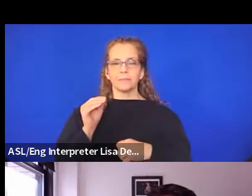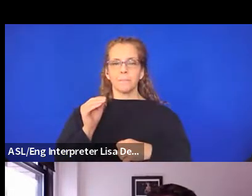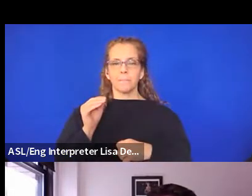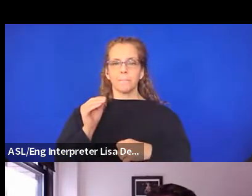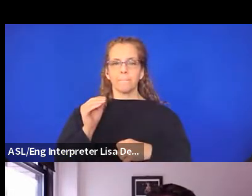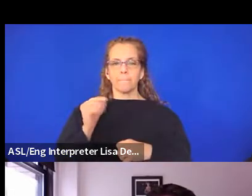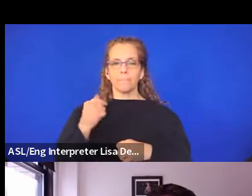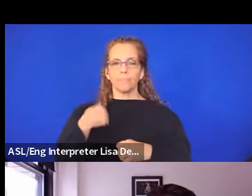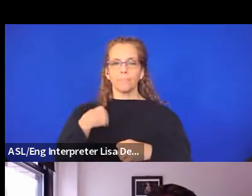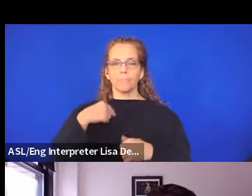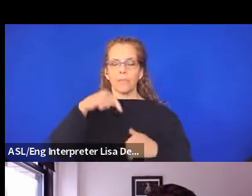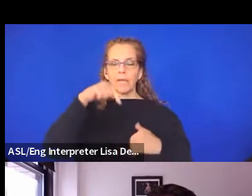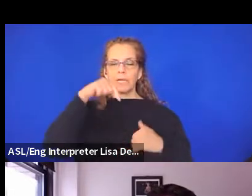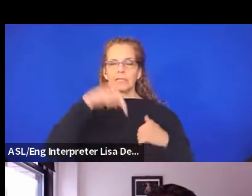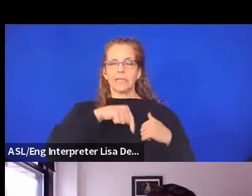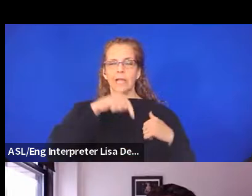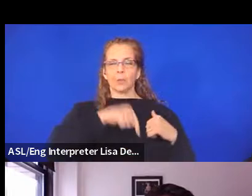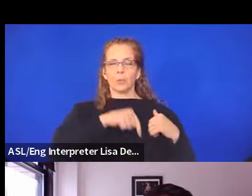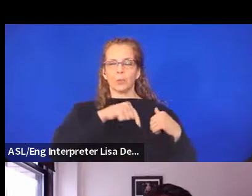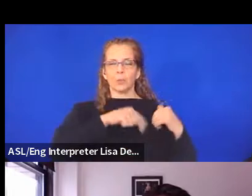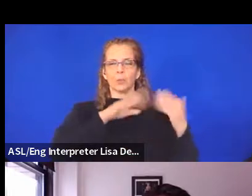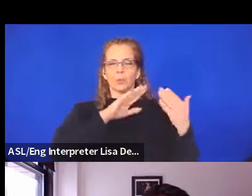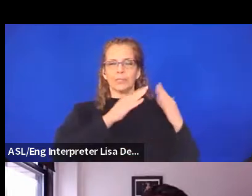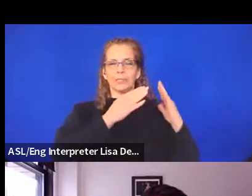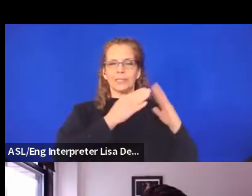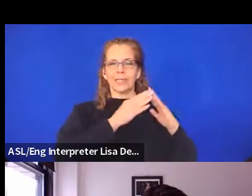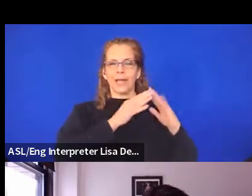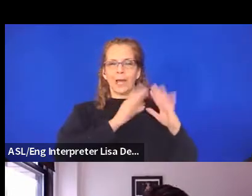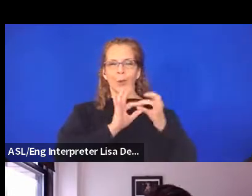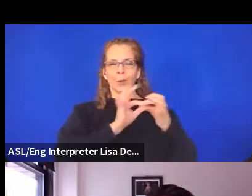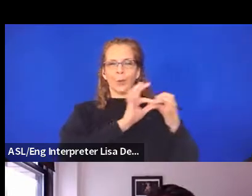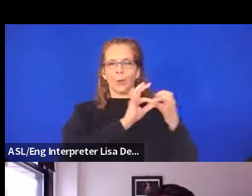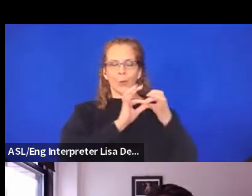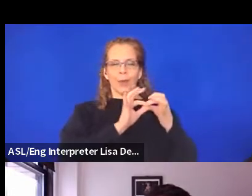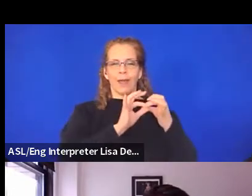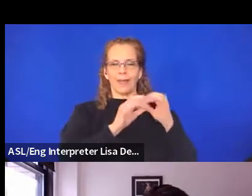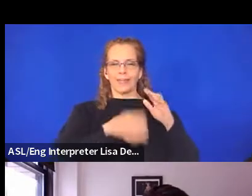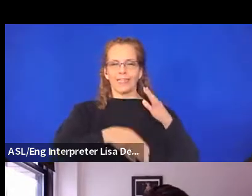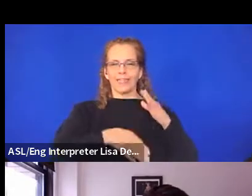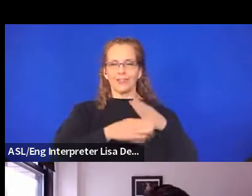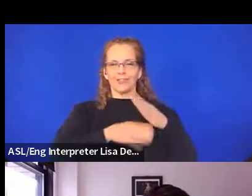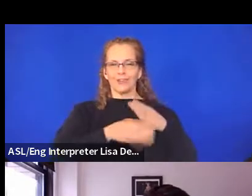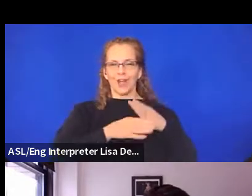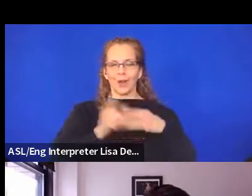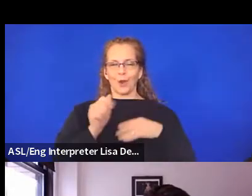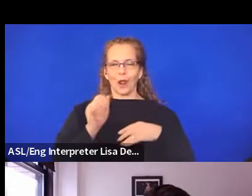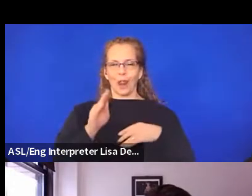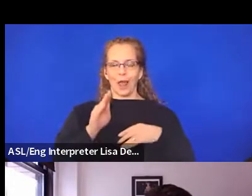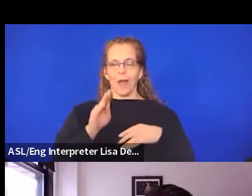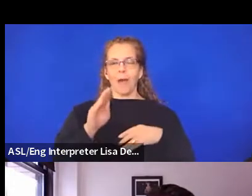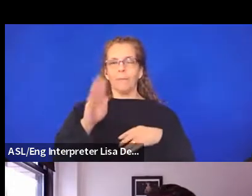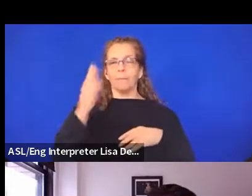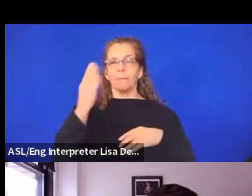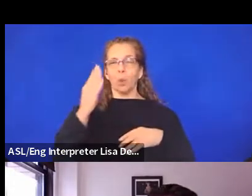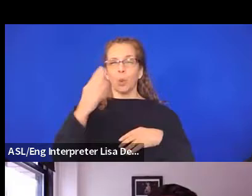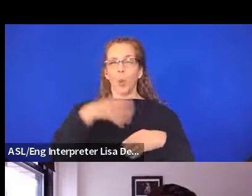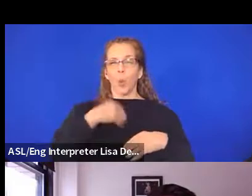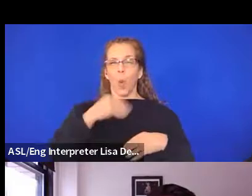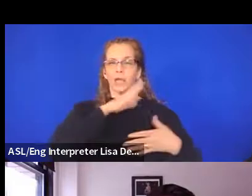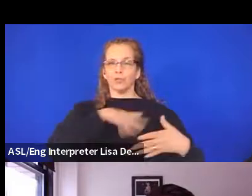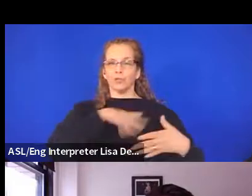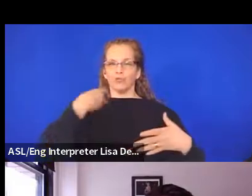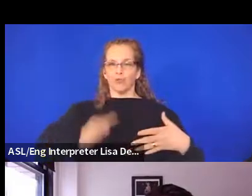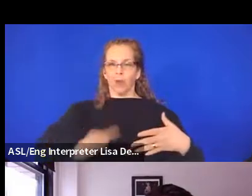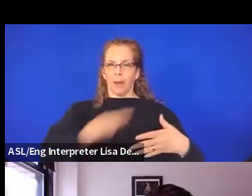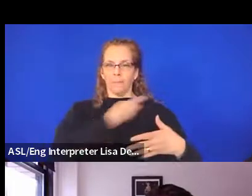Downtown United Soccer Club jacket today that's navy blue and white stripes. And I'm in my